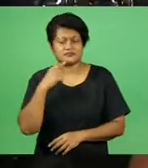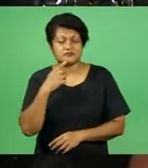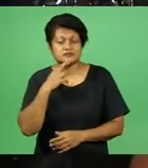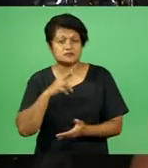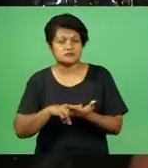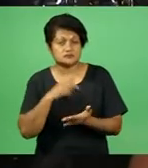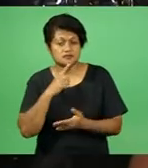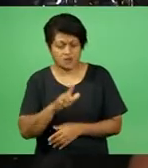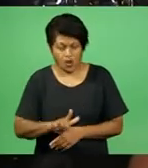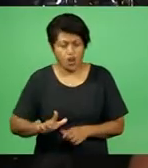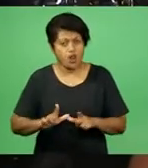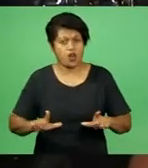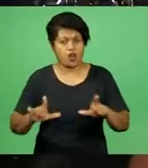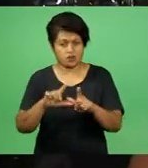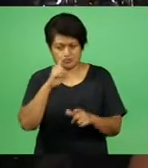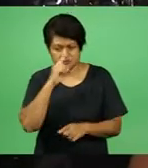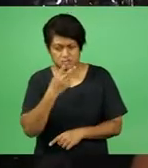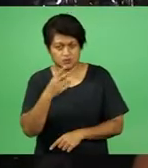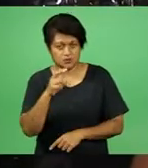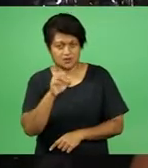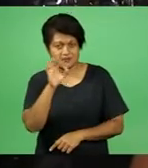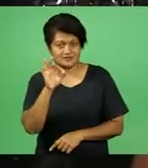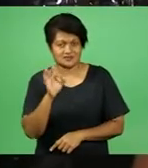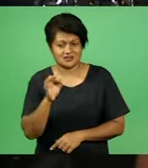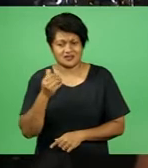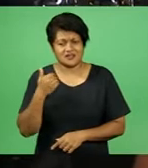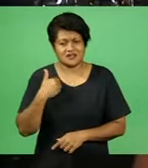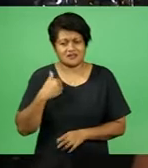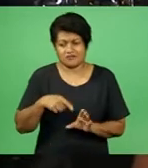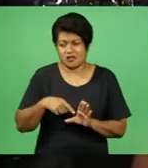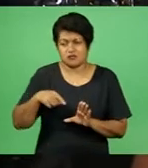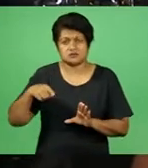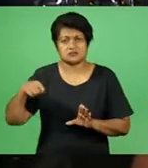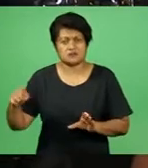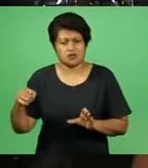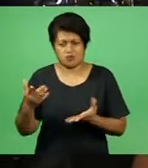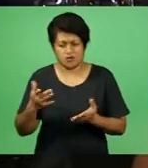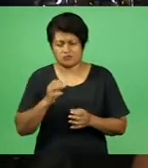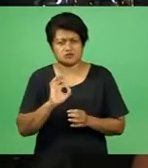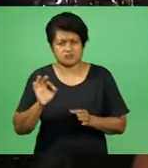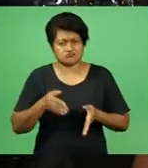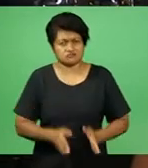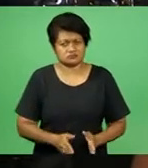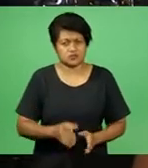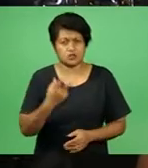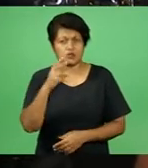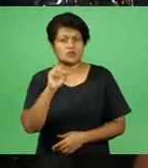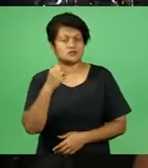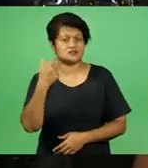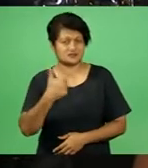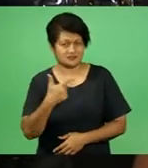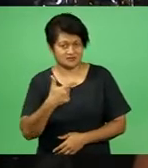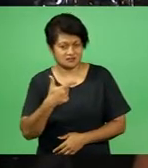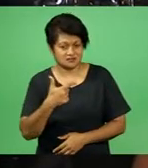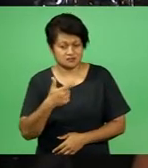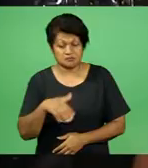locally, 28% of the population were living outside their province of birth in 2017. These were